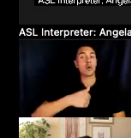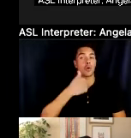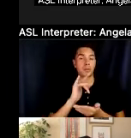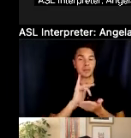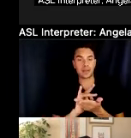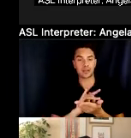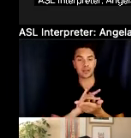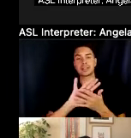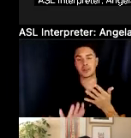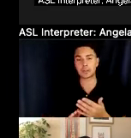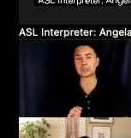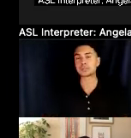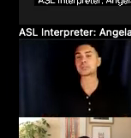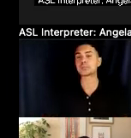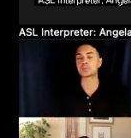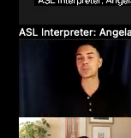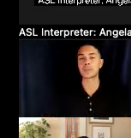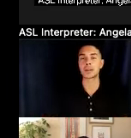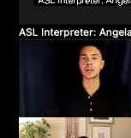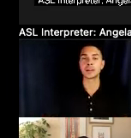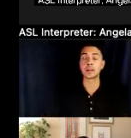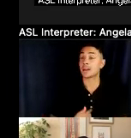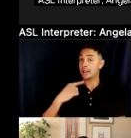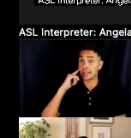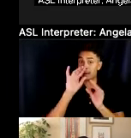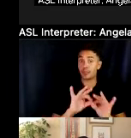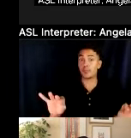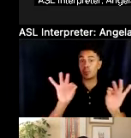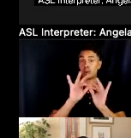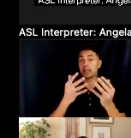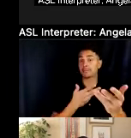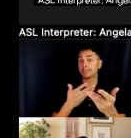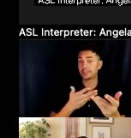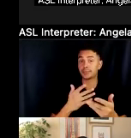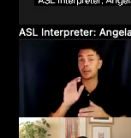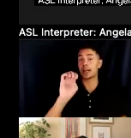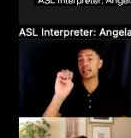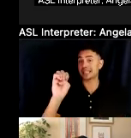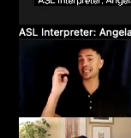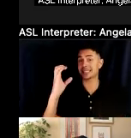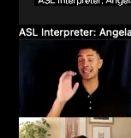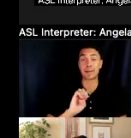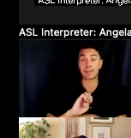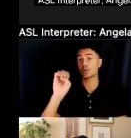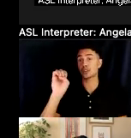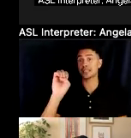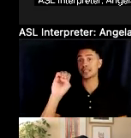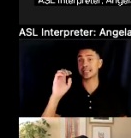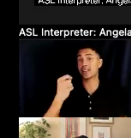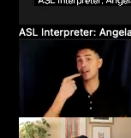etc. So I think it is important to talk about emergency contraception, how it will be